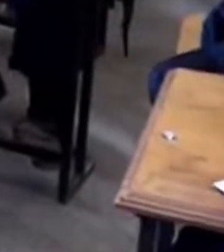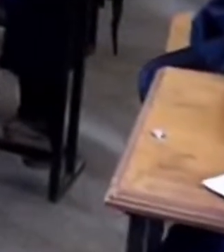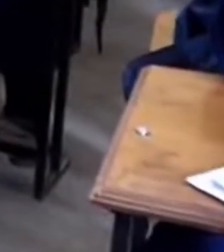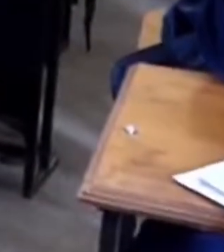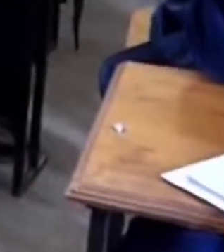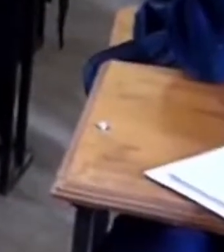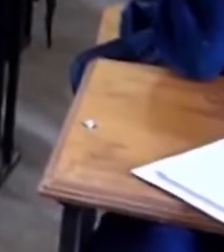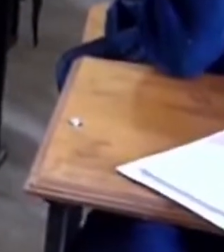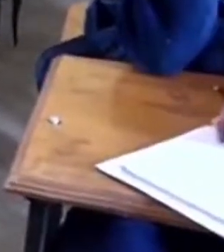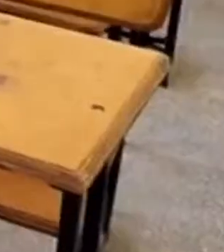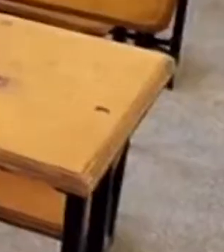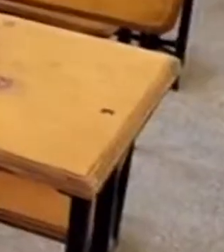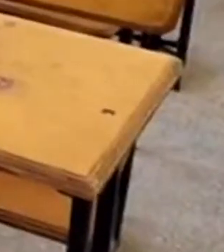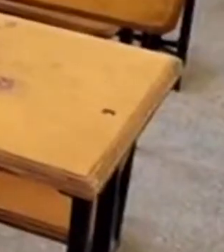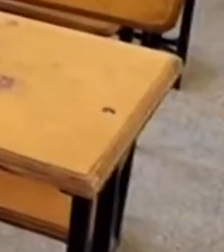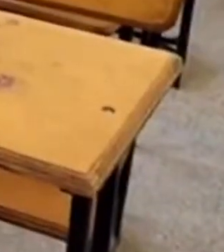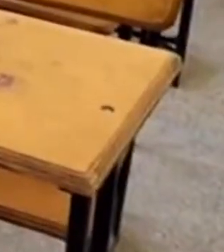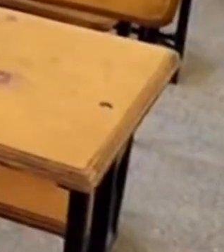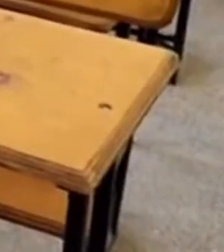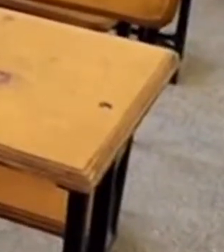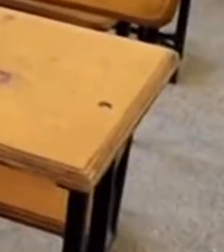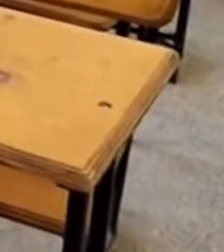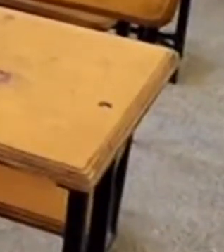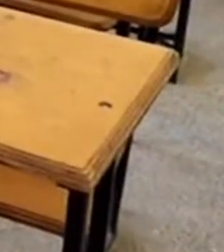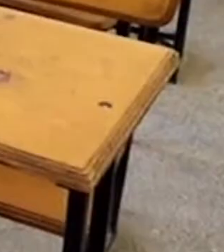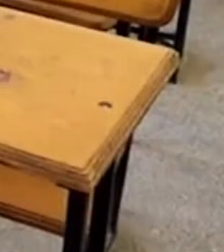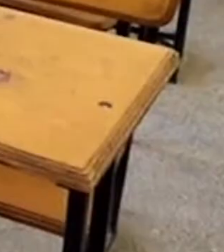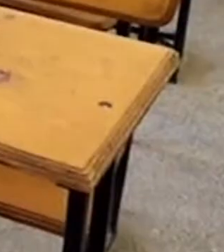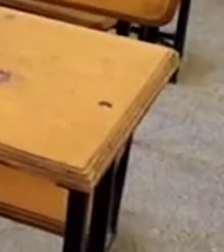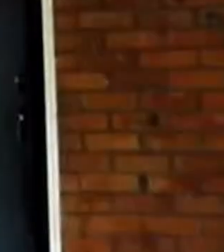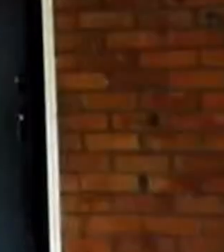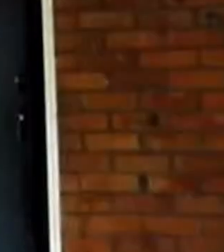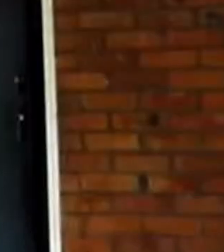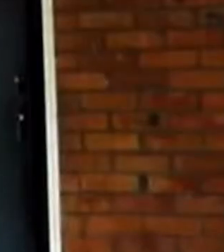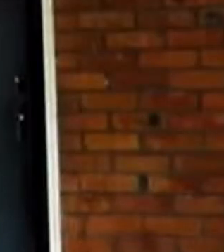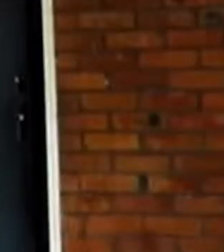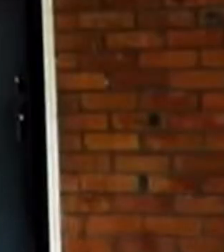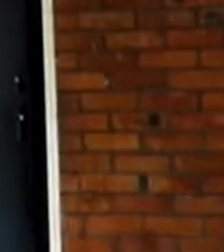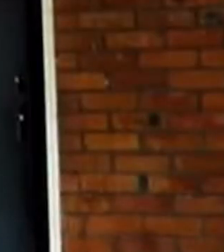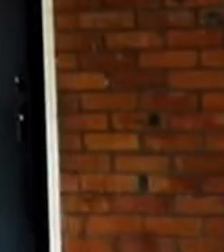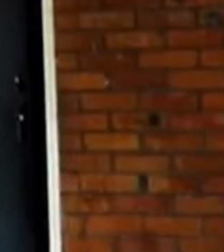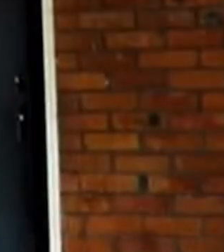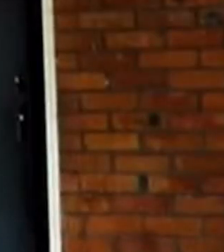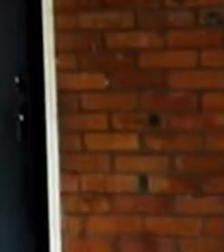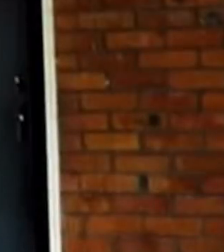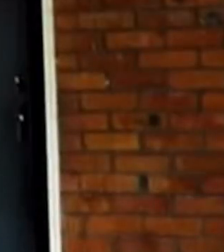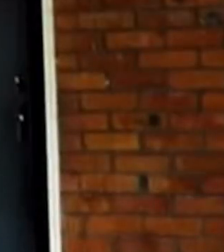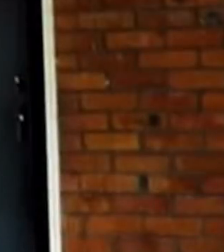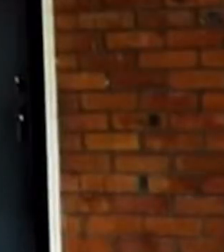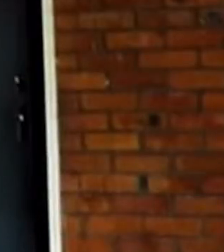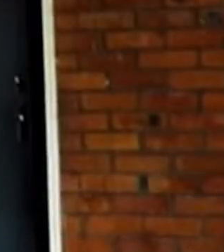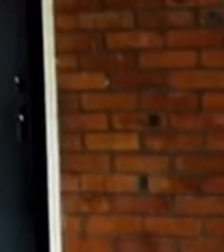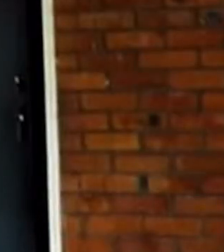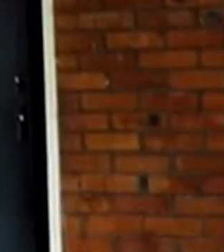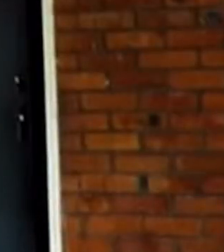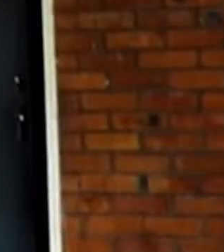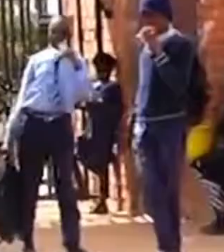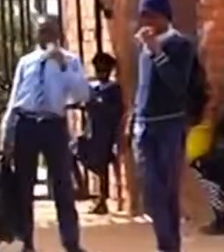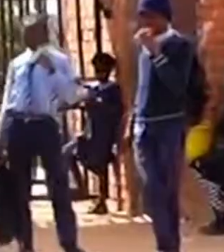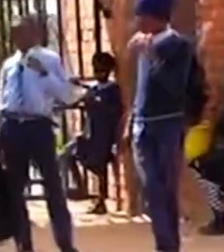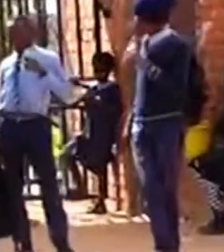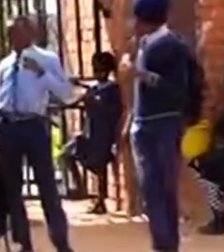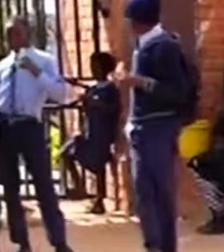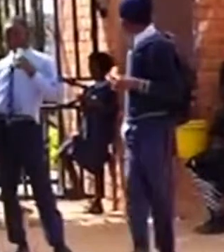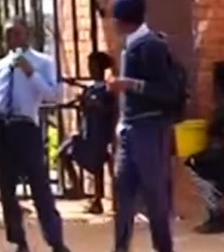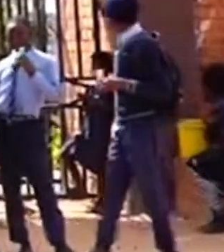built. So we're very appreciative to government for this CDF donation. It helped us meet a need just at the right time.